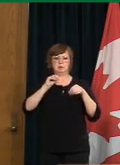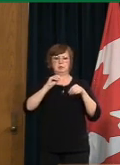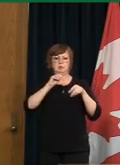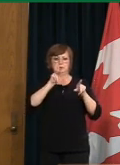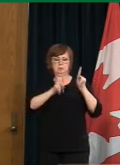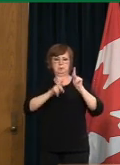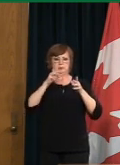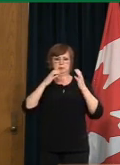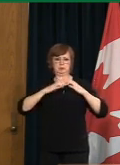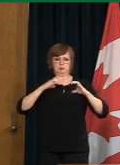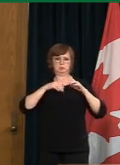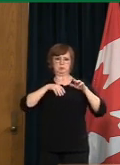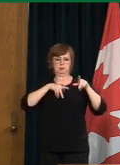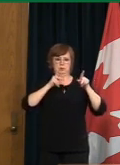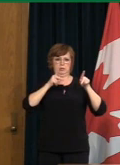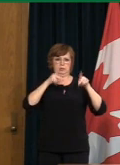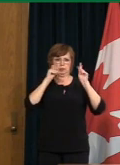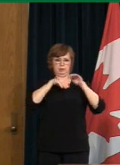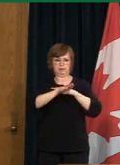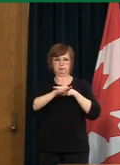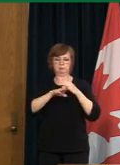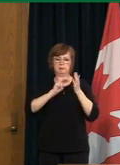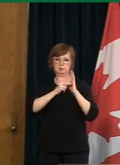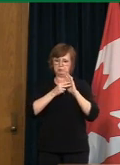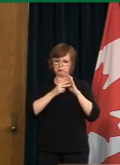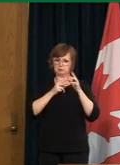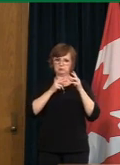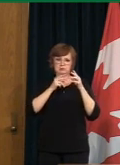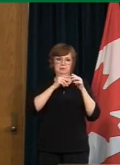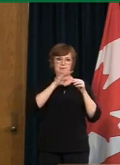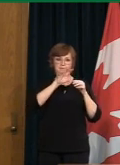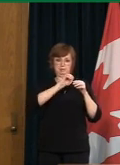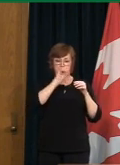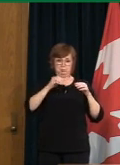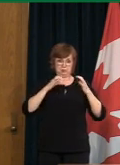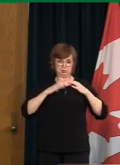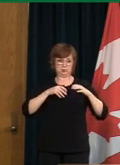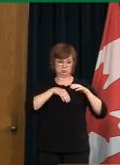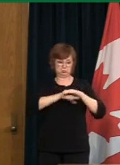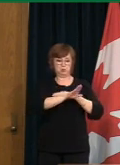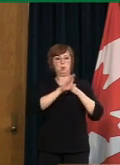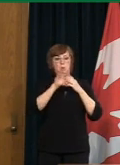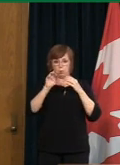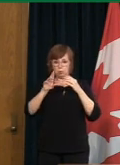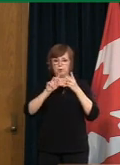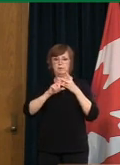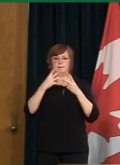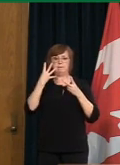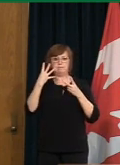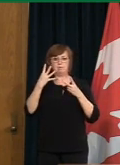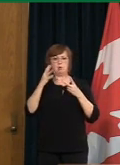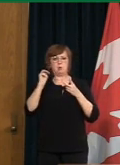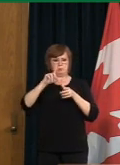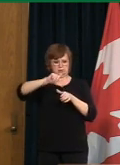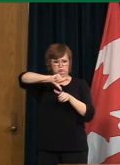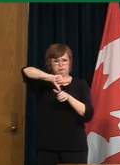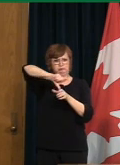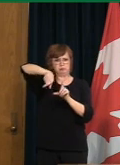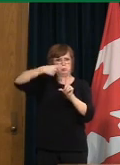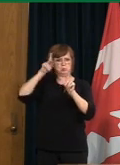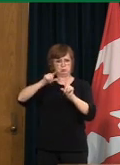whichever is less. As always, all of the new and existing guidelines and protocols can be found in the